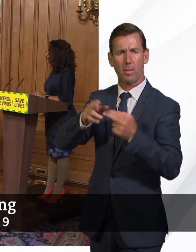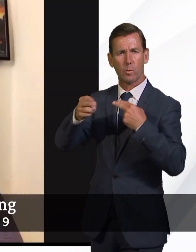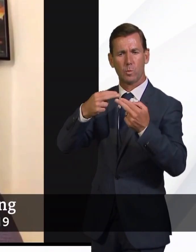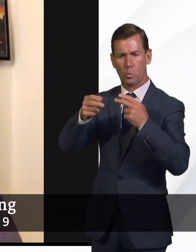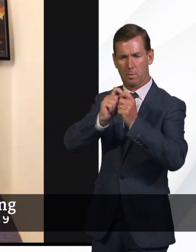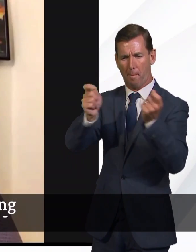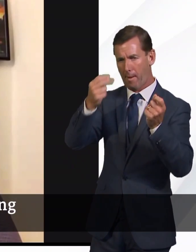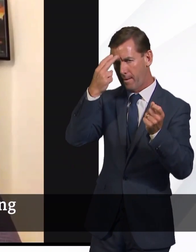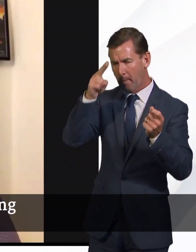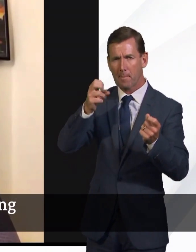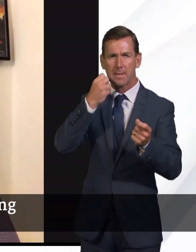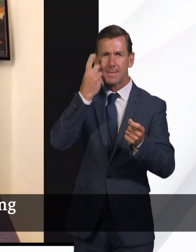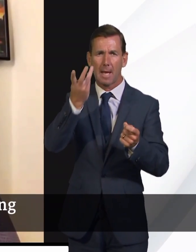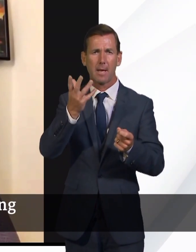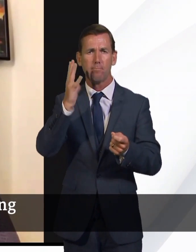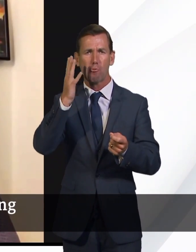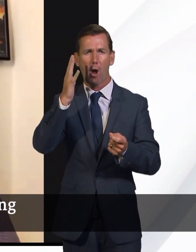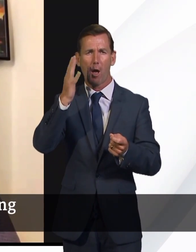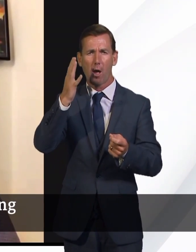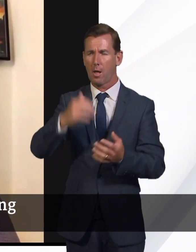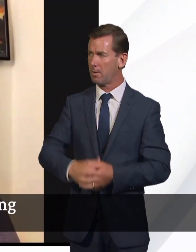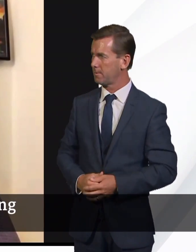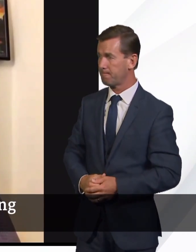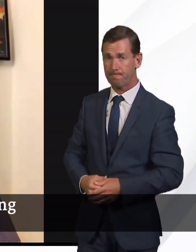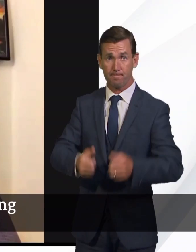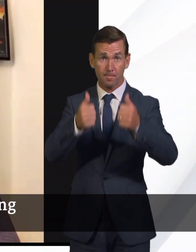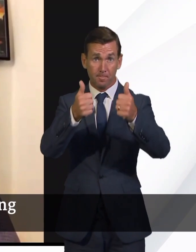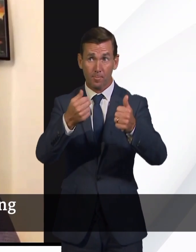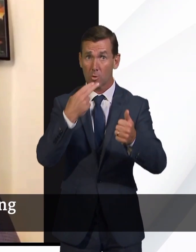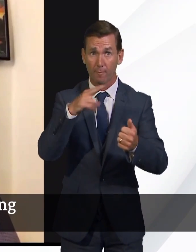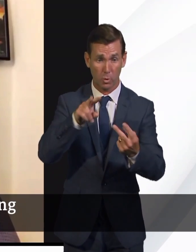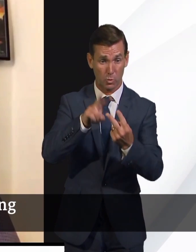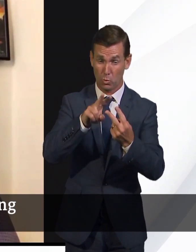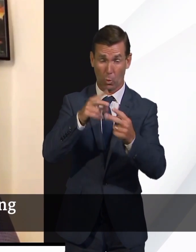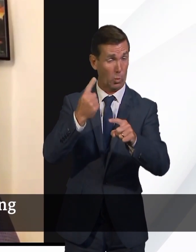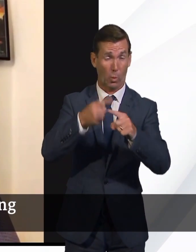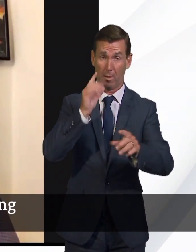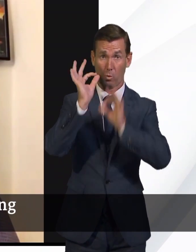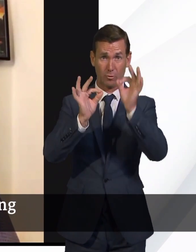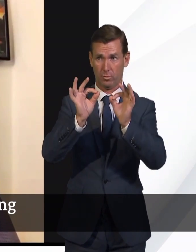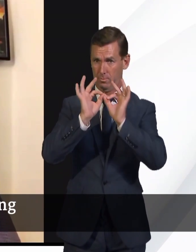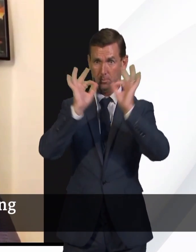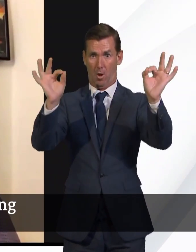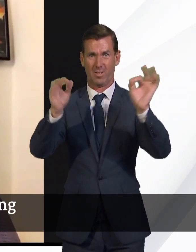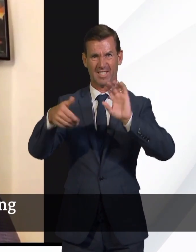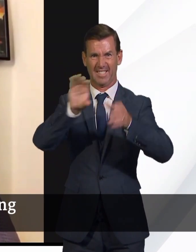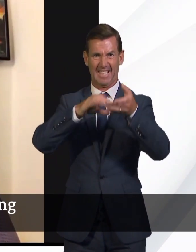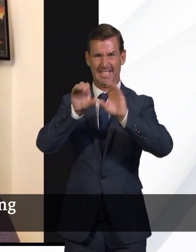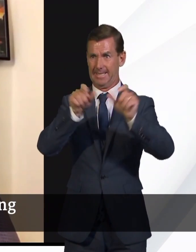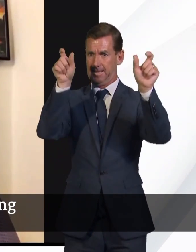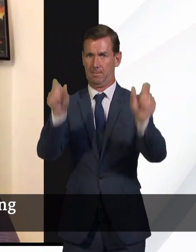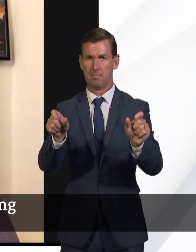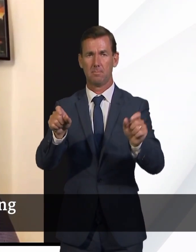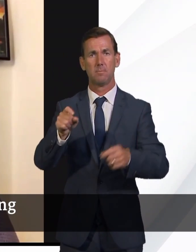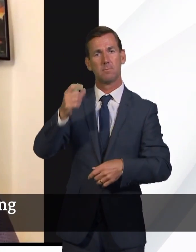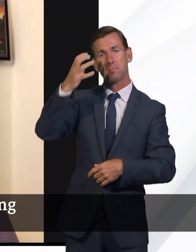Good afternoon. I've got two quick questions. Firstly, to the scientists. With the government hoping to start reopening